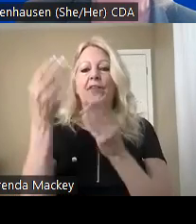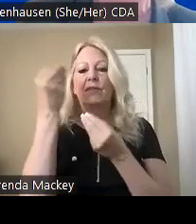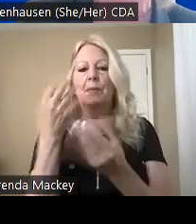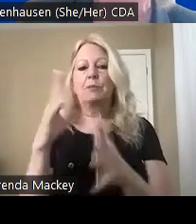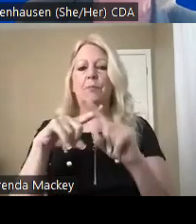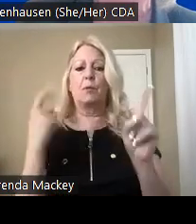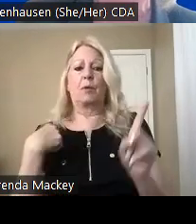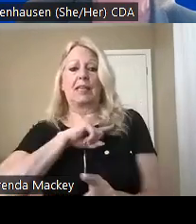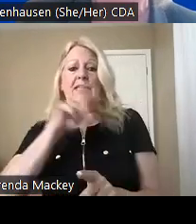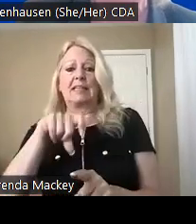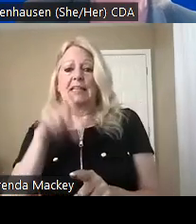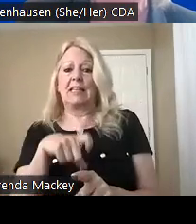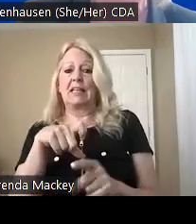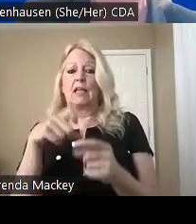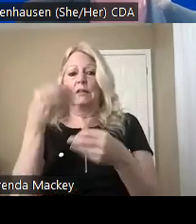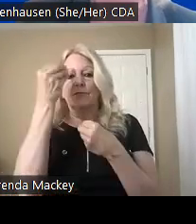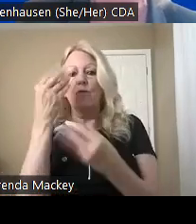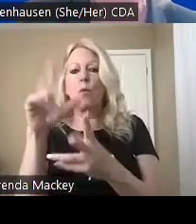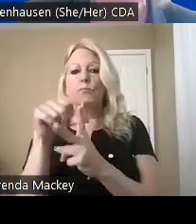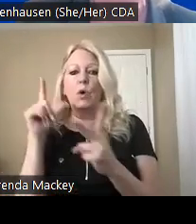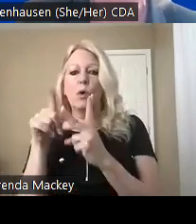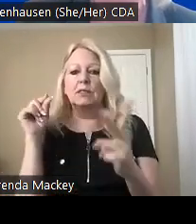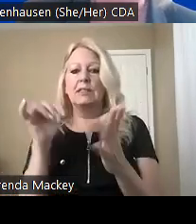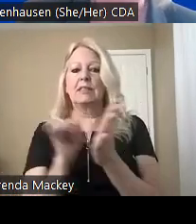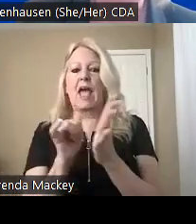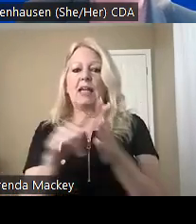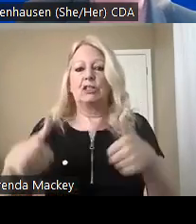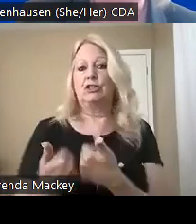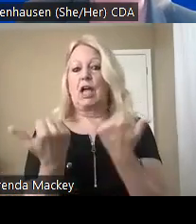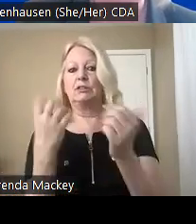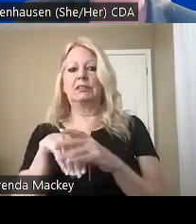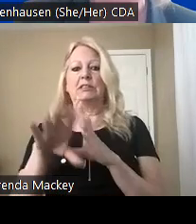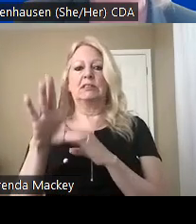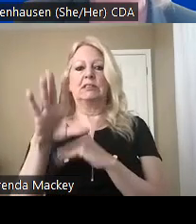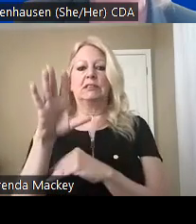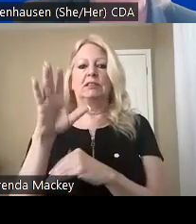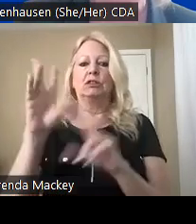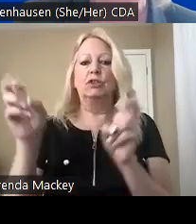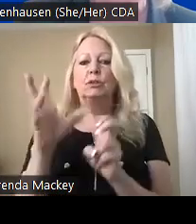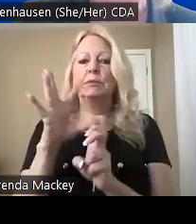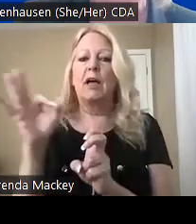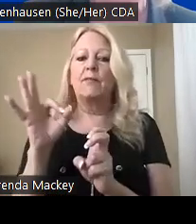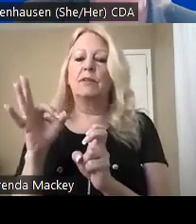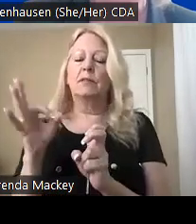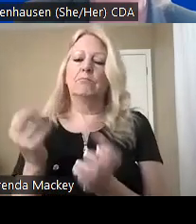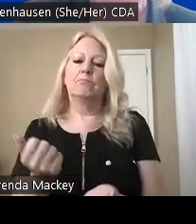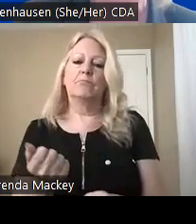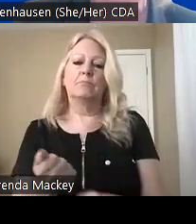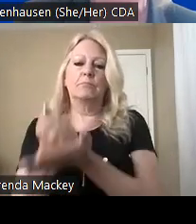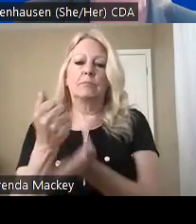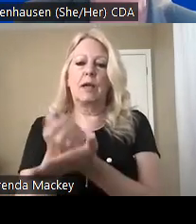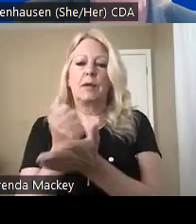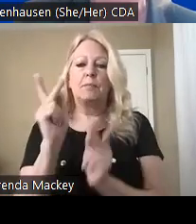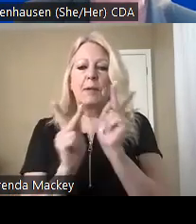and services available on a statewide basis that people need. So we are engaging along with our partners at the Department of